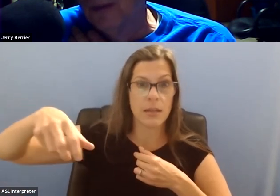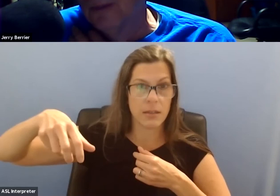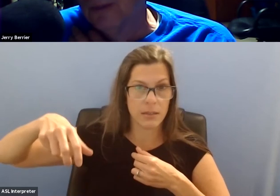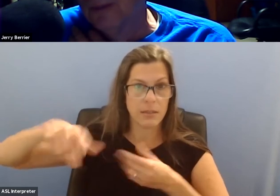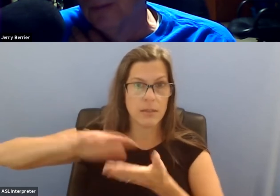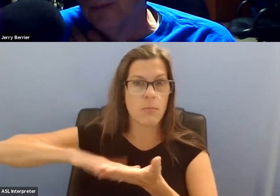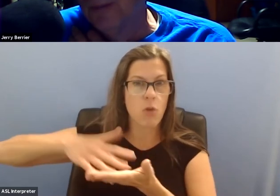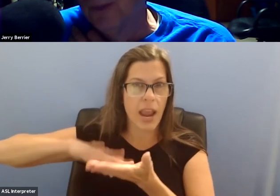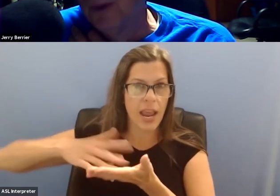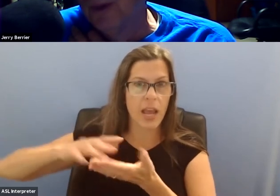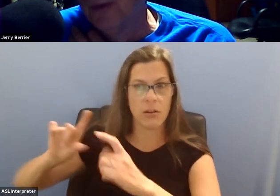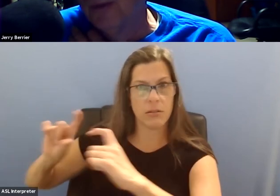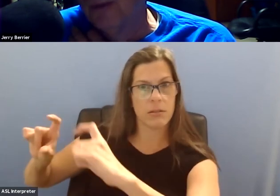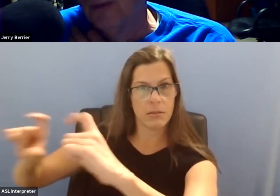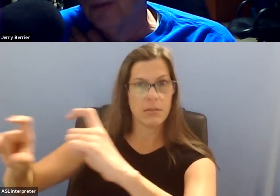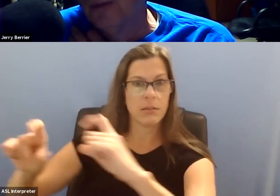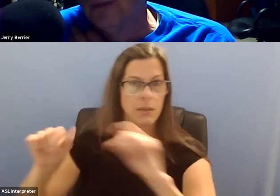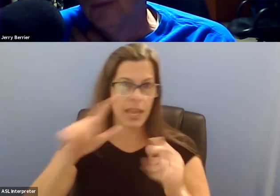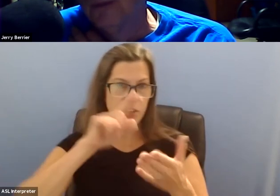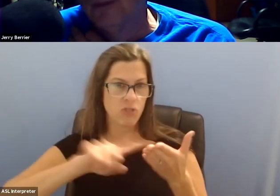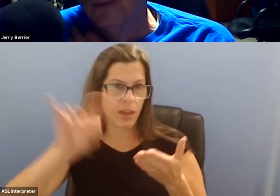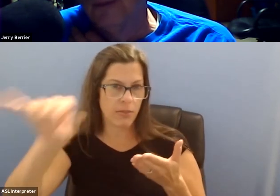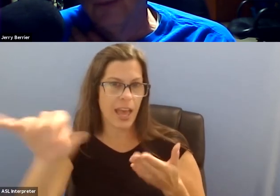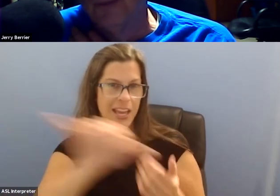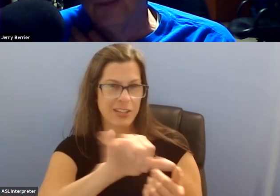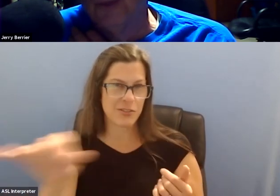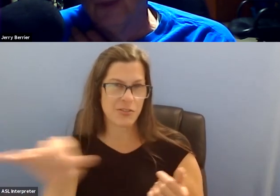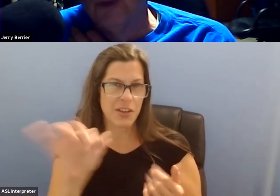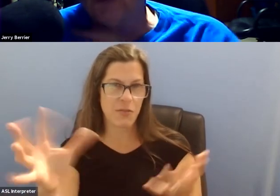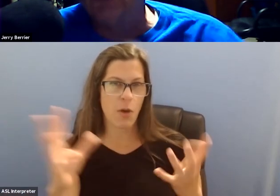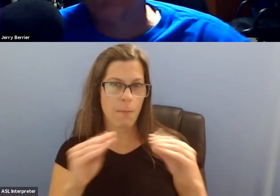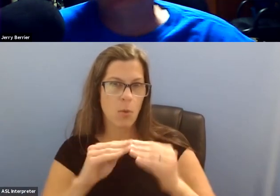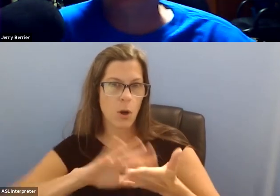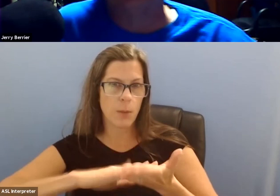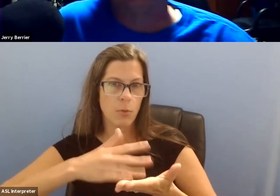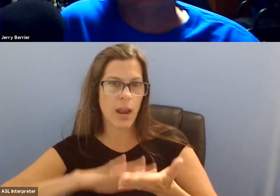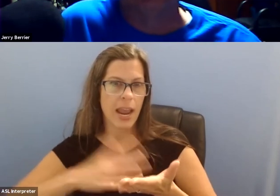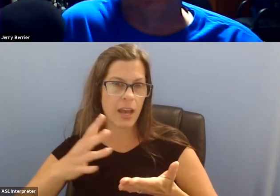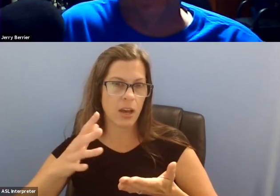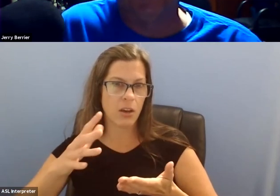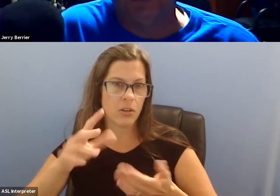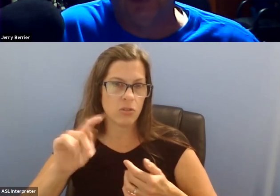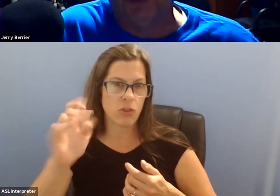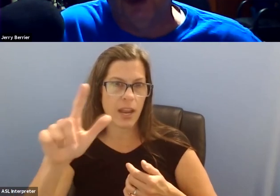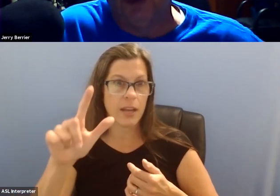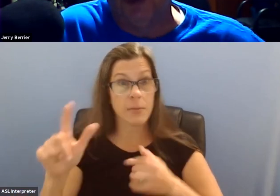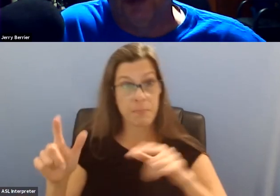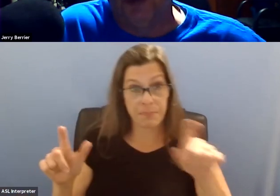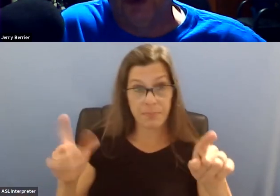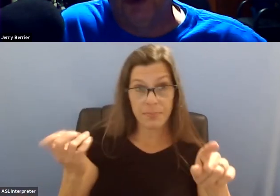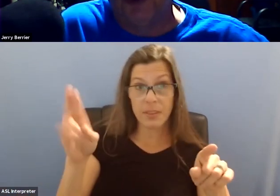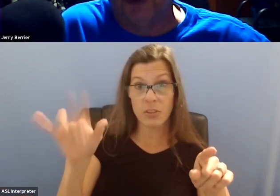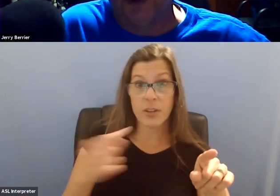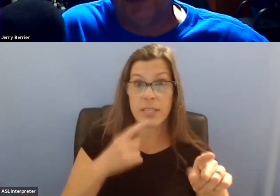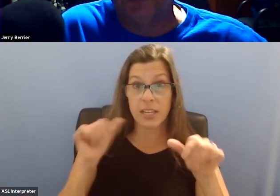So that's something else to check out as well. If you're interested in, in more braille trails and just Googling something like accessible trails will